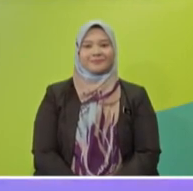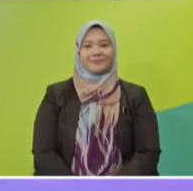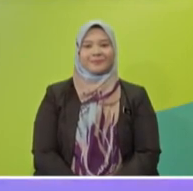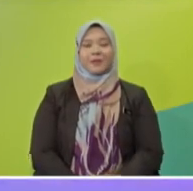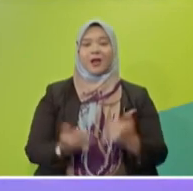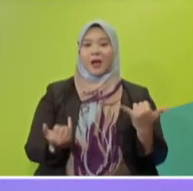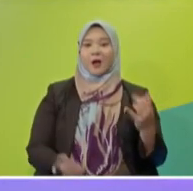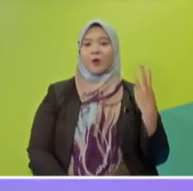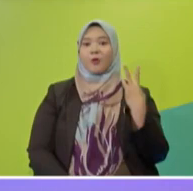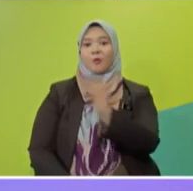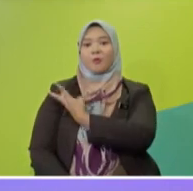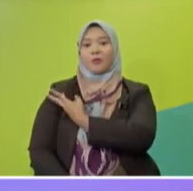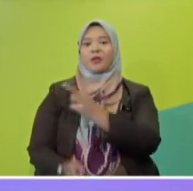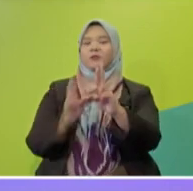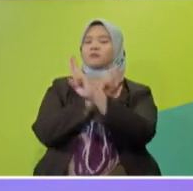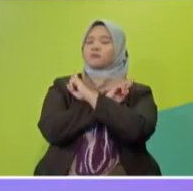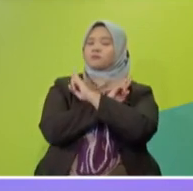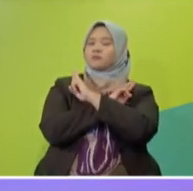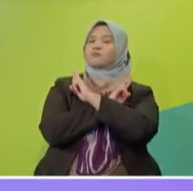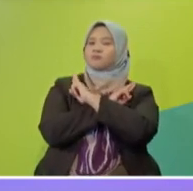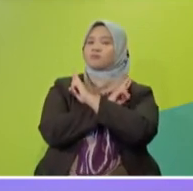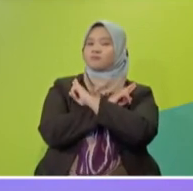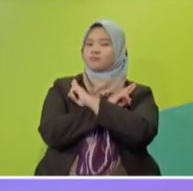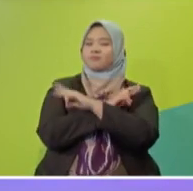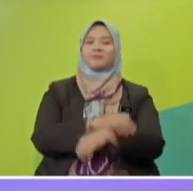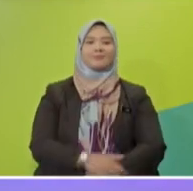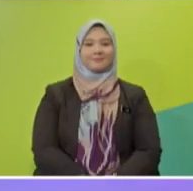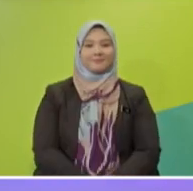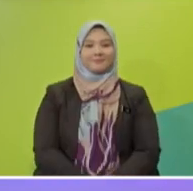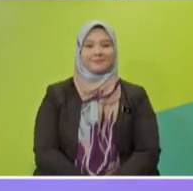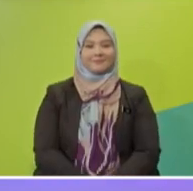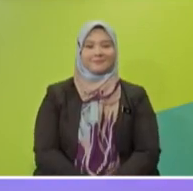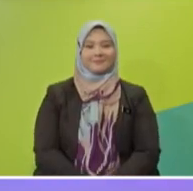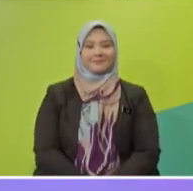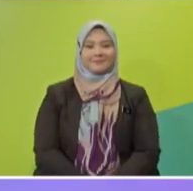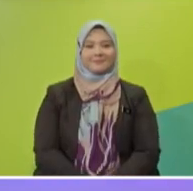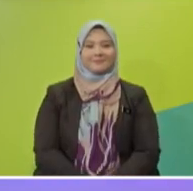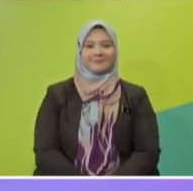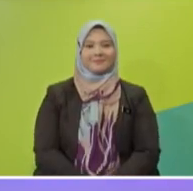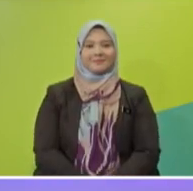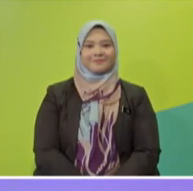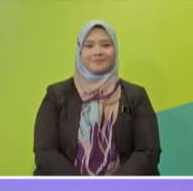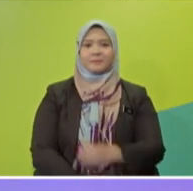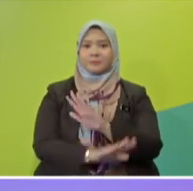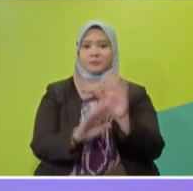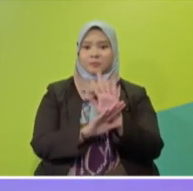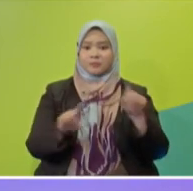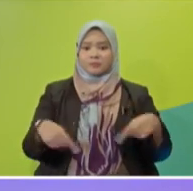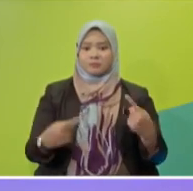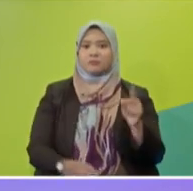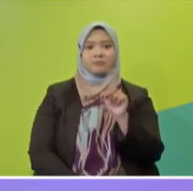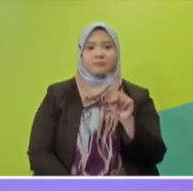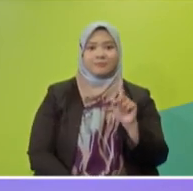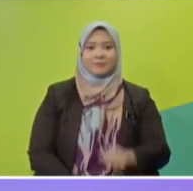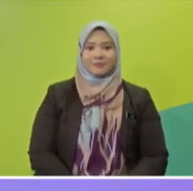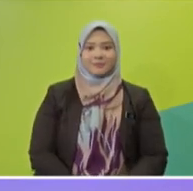Definitely. We need to feed our pets again. They're so hungry. Yeah, definitely. Okay, for my friends watching at home, don't go anywhere. We'll be right back here with Teacher Tulasi on Tahap